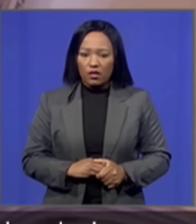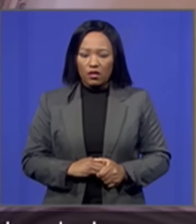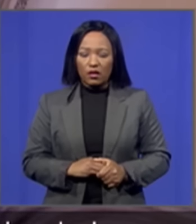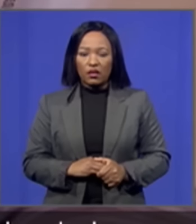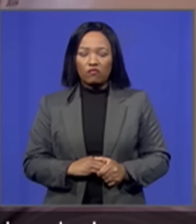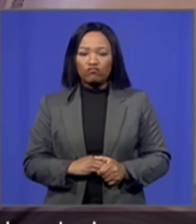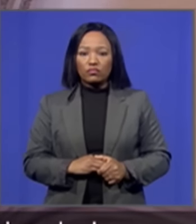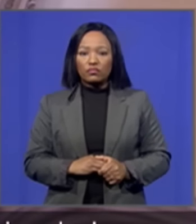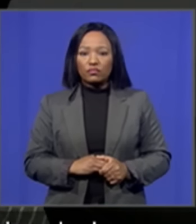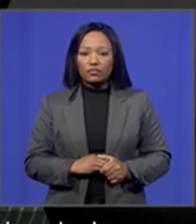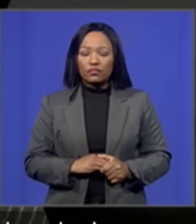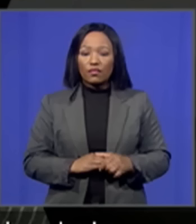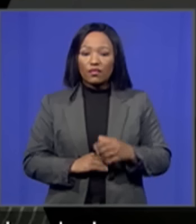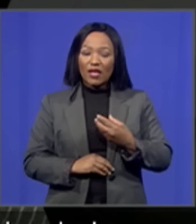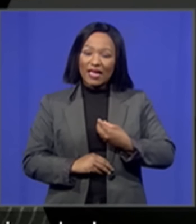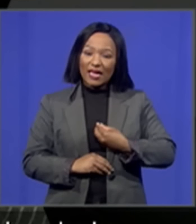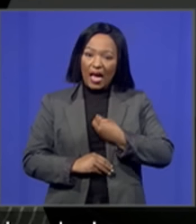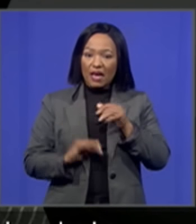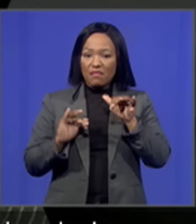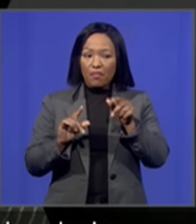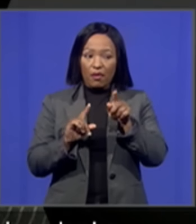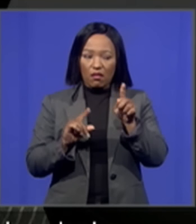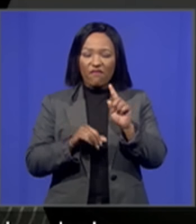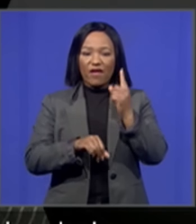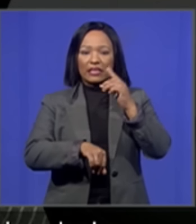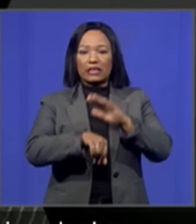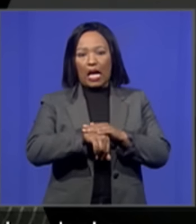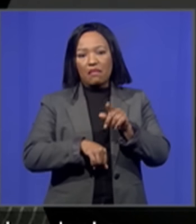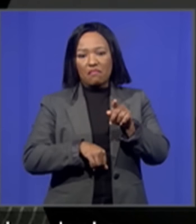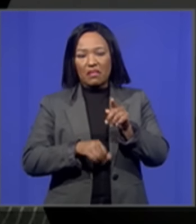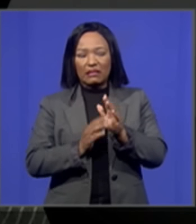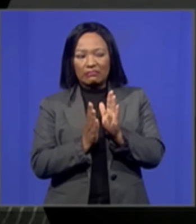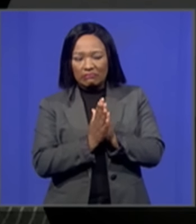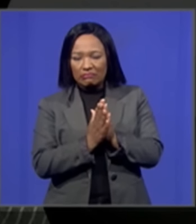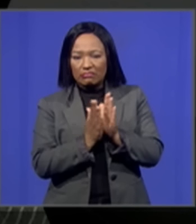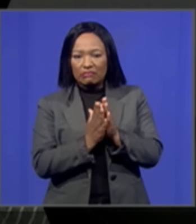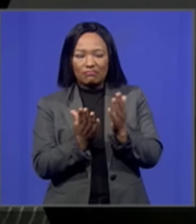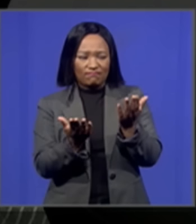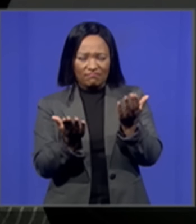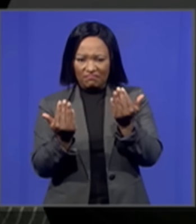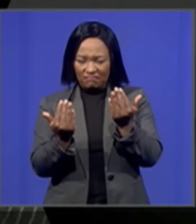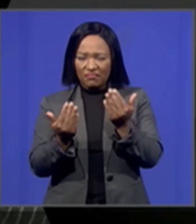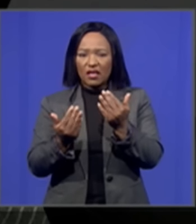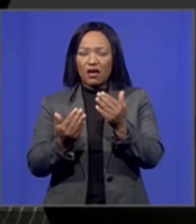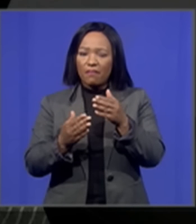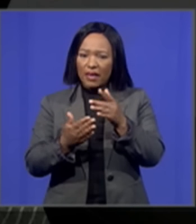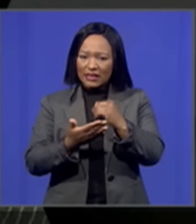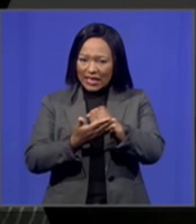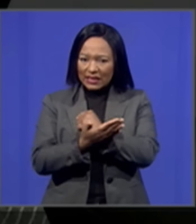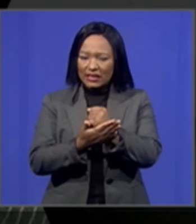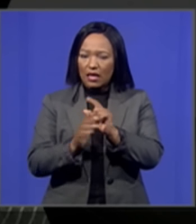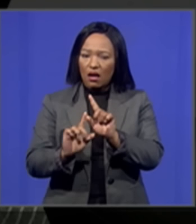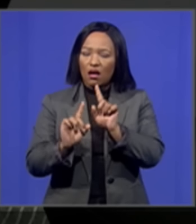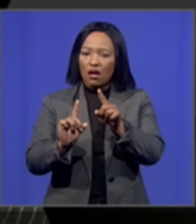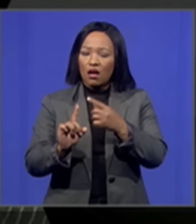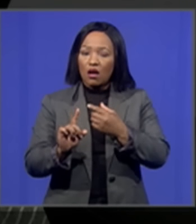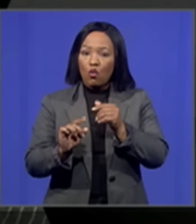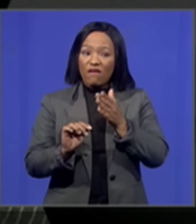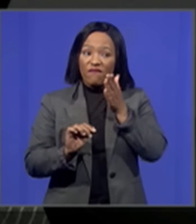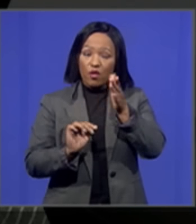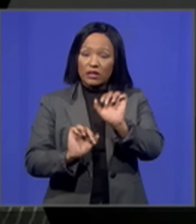first-time voters, we urge them to go and register. This is about their